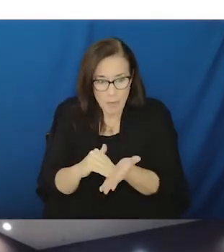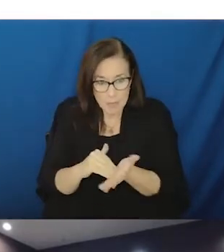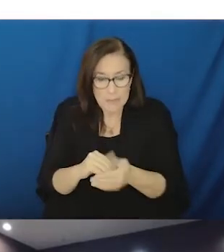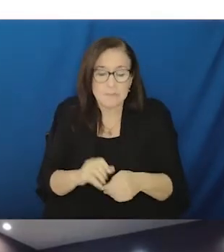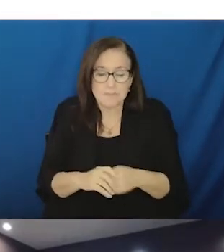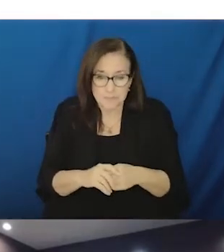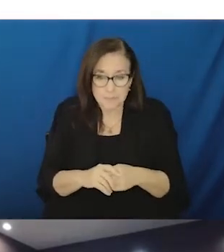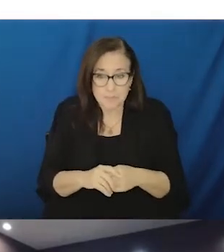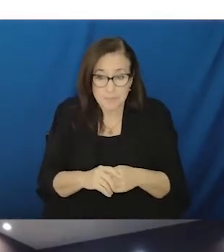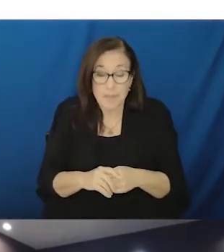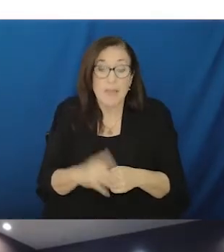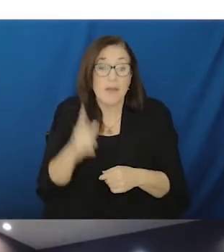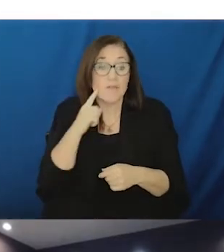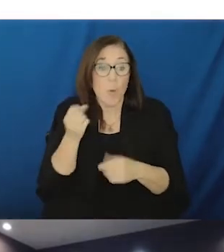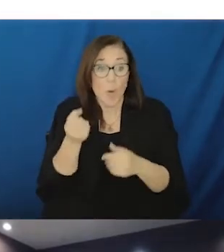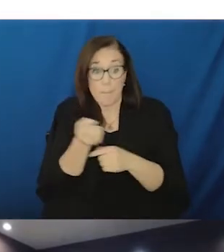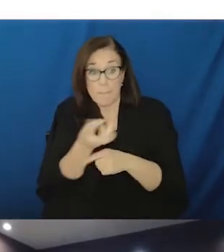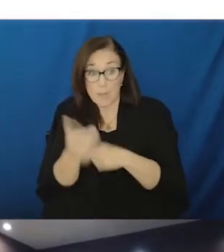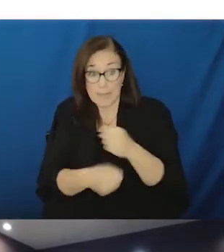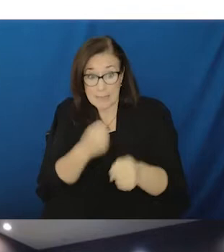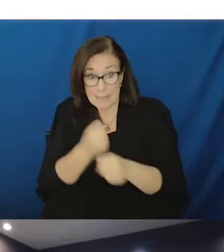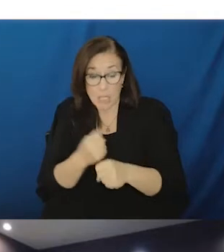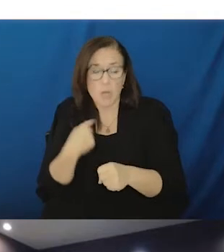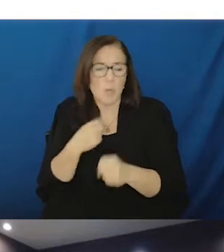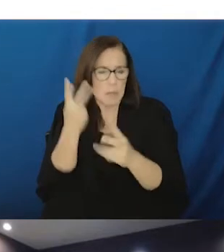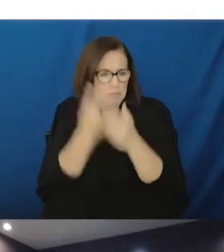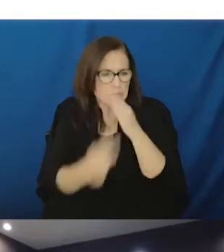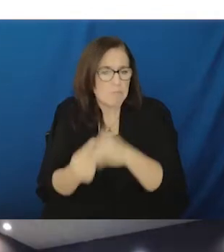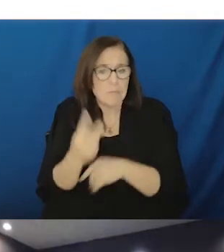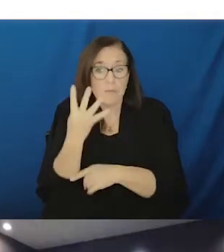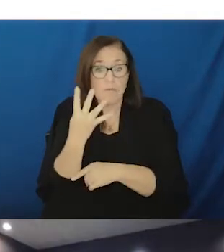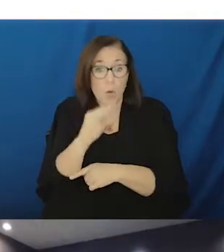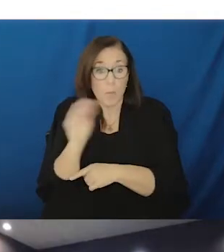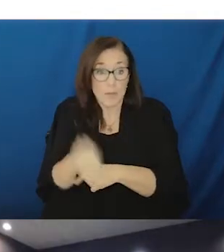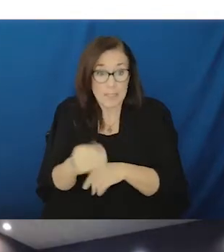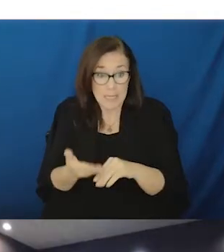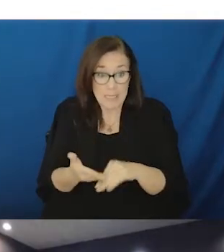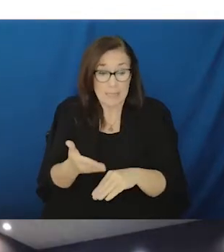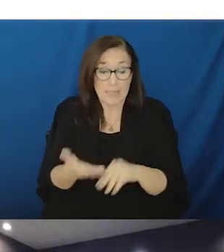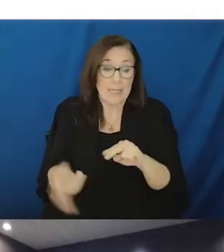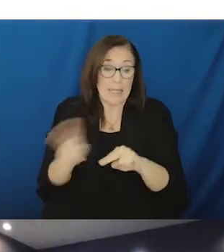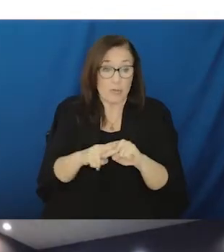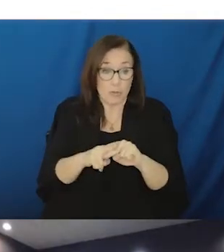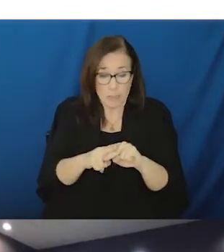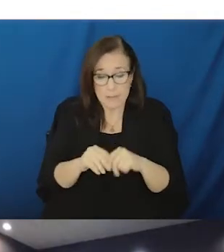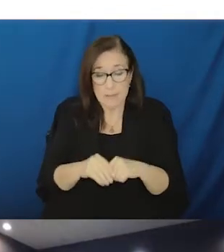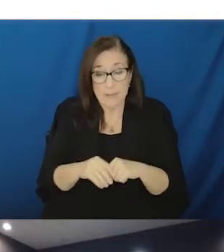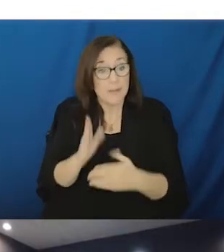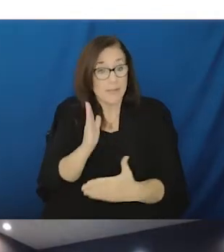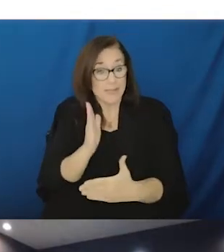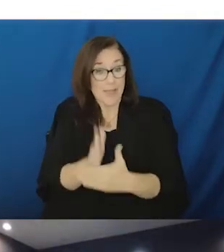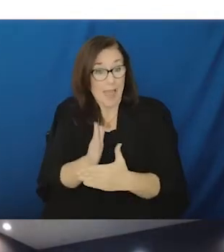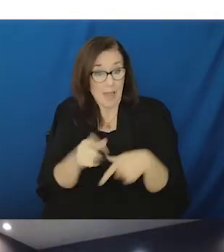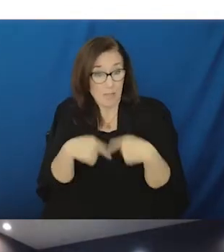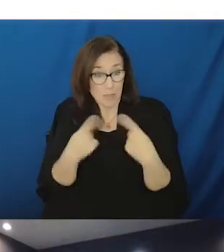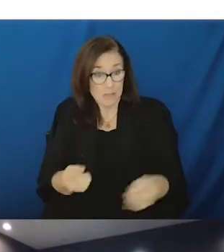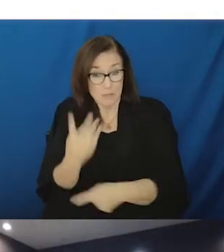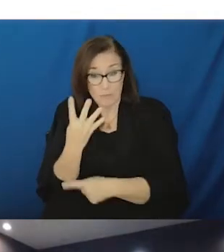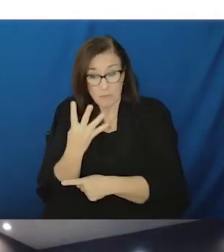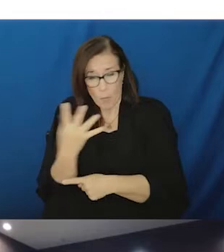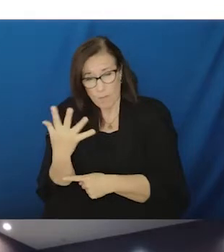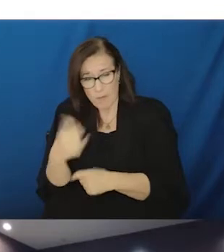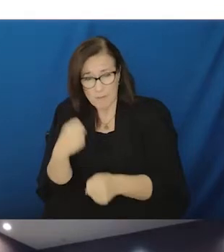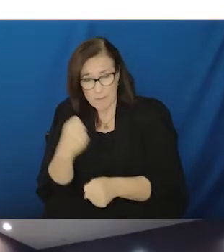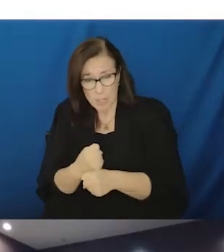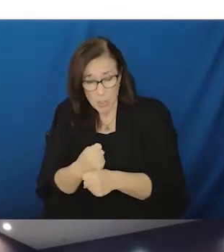we're still projecting a 4% increase. Our average over the past 4 or 5 years has